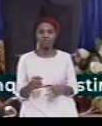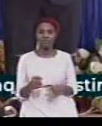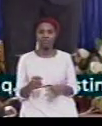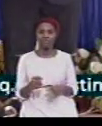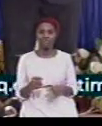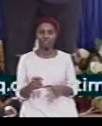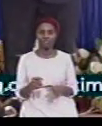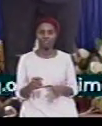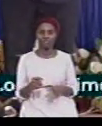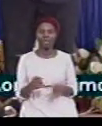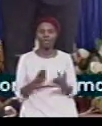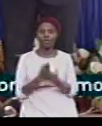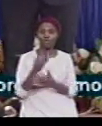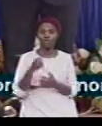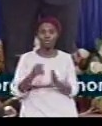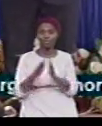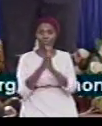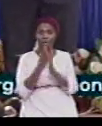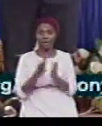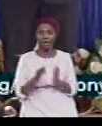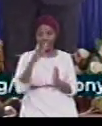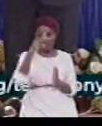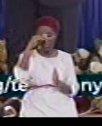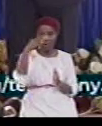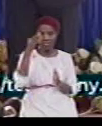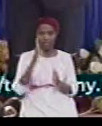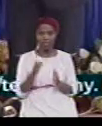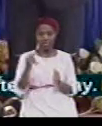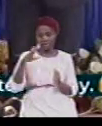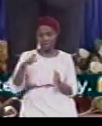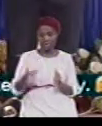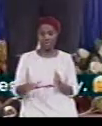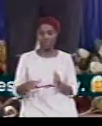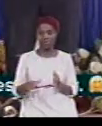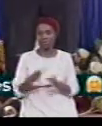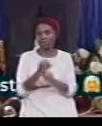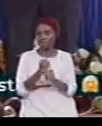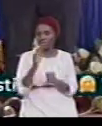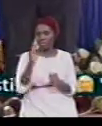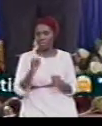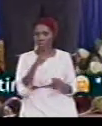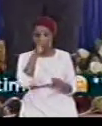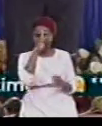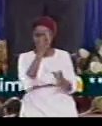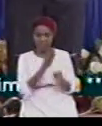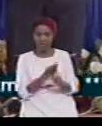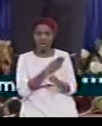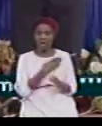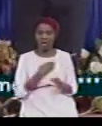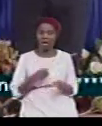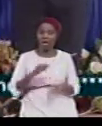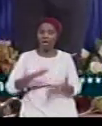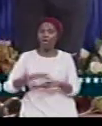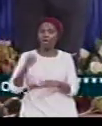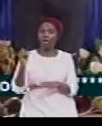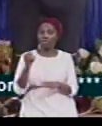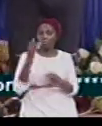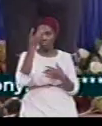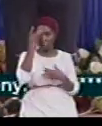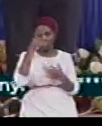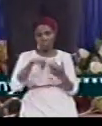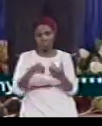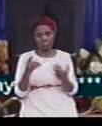of God, the child claimed his healing, and by Saturday, the sickness was gone. And so he is free. Amen.